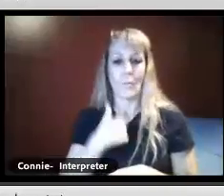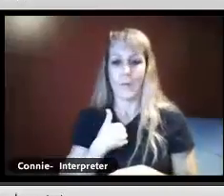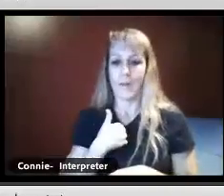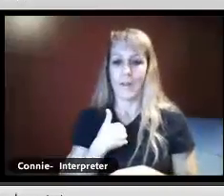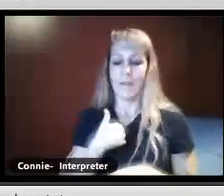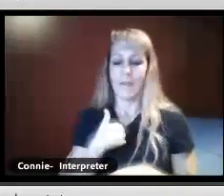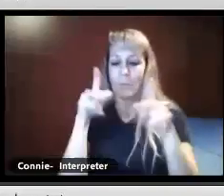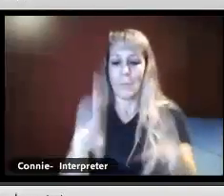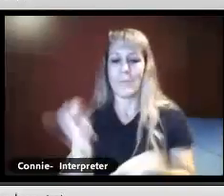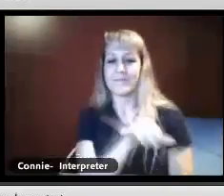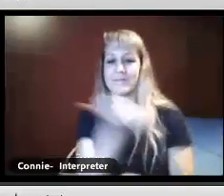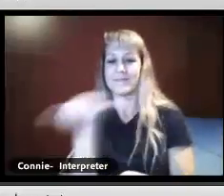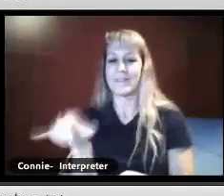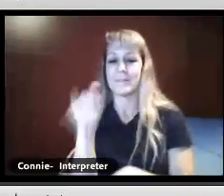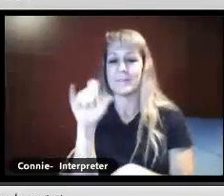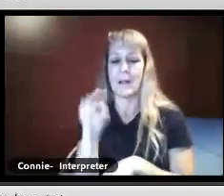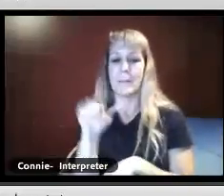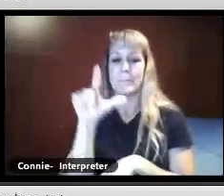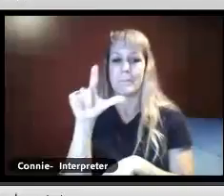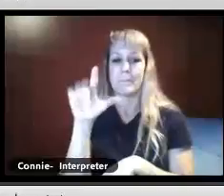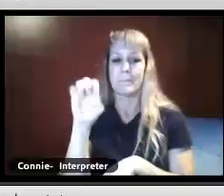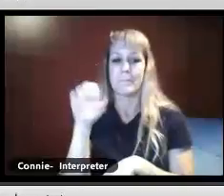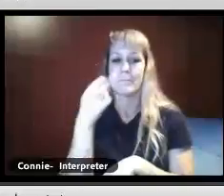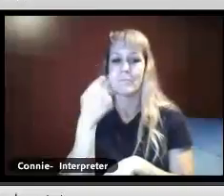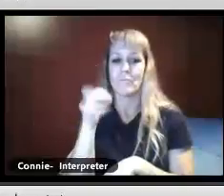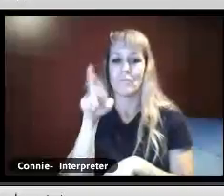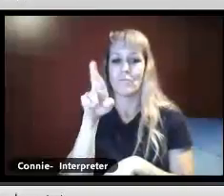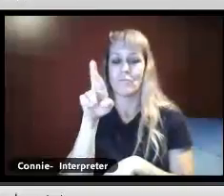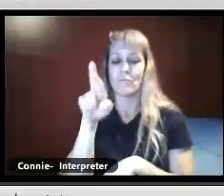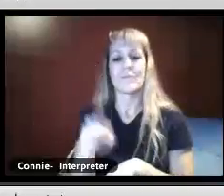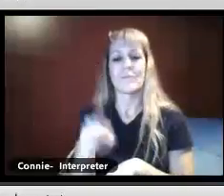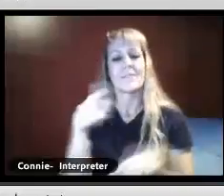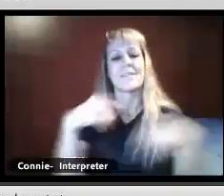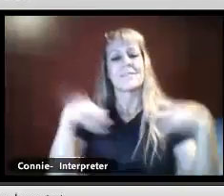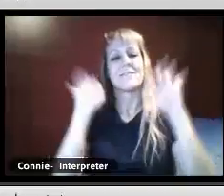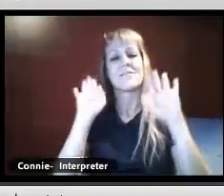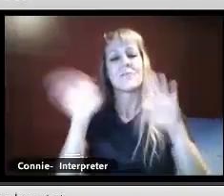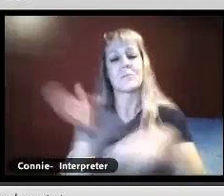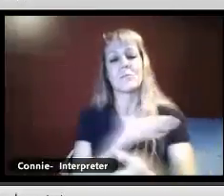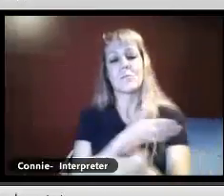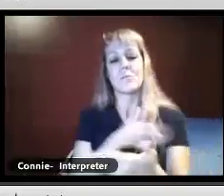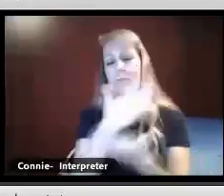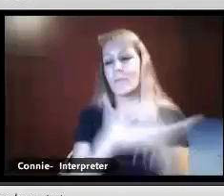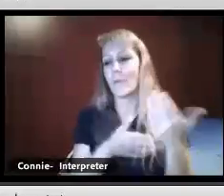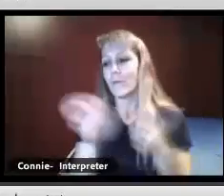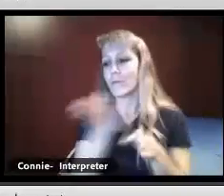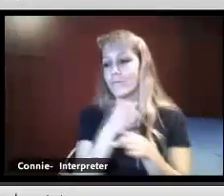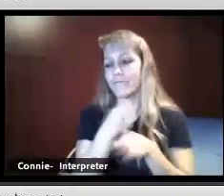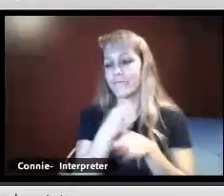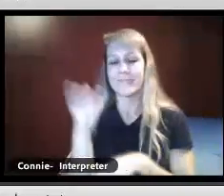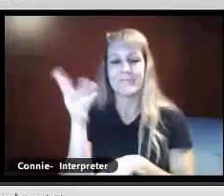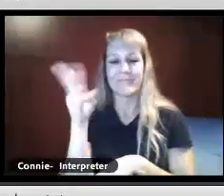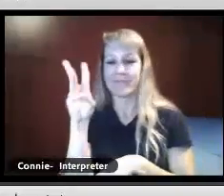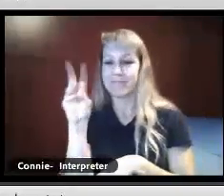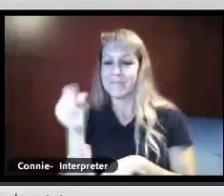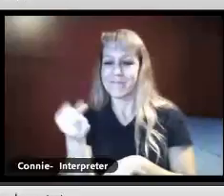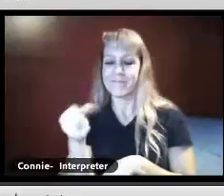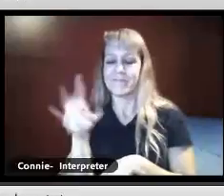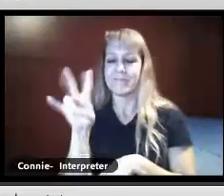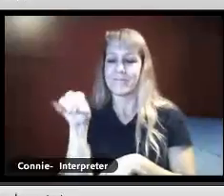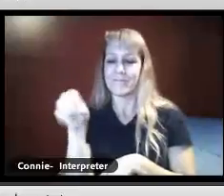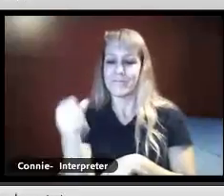He actually gave up the music part of his career really in the late 60s, early 70s. Doesn't do it so much